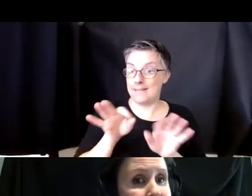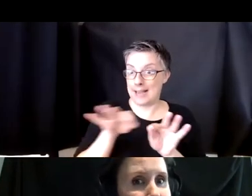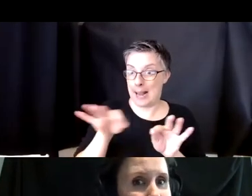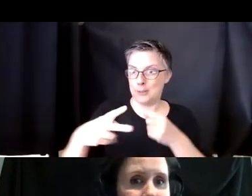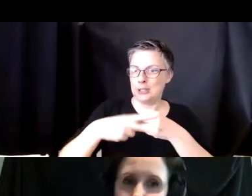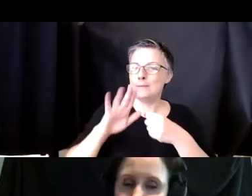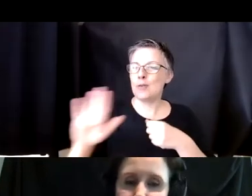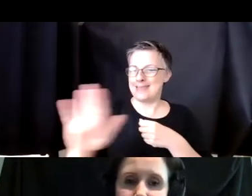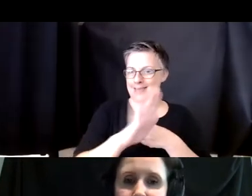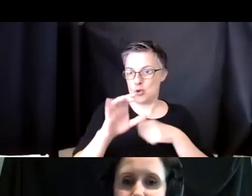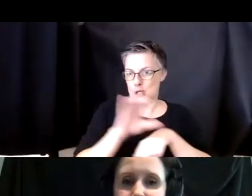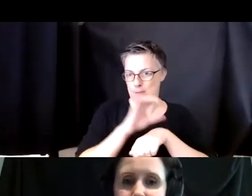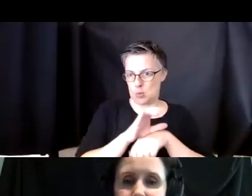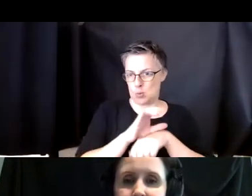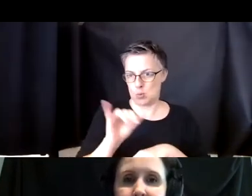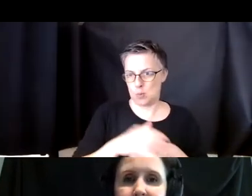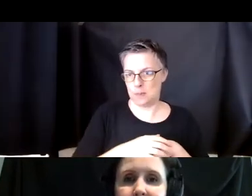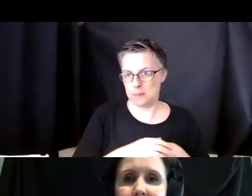their computer after the meeting.